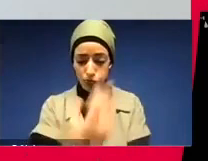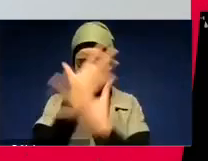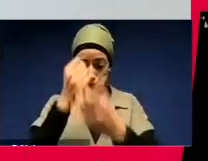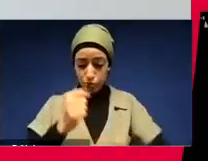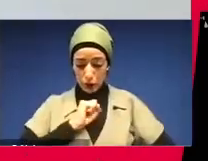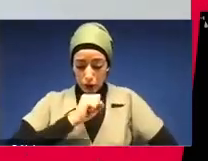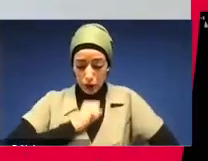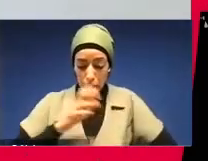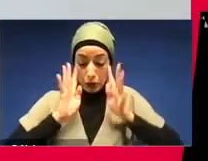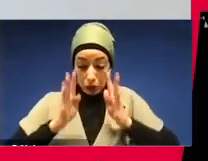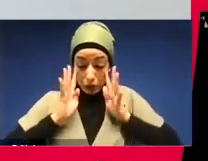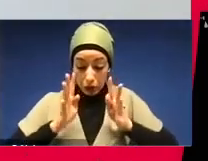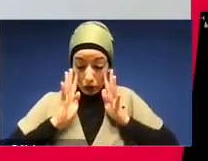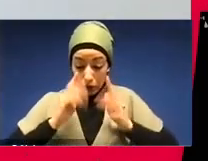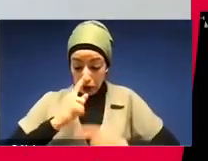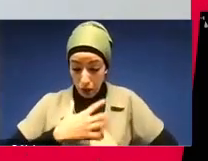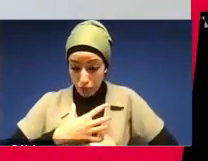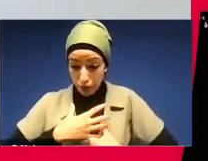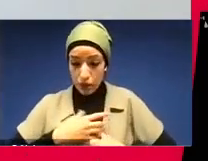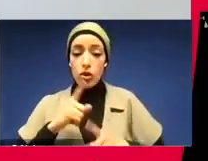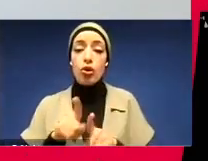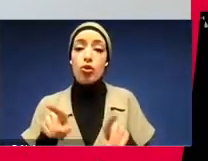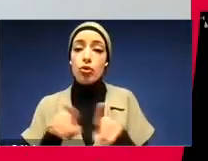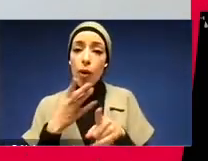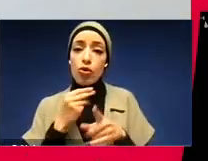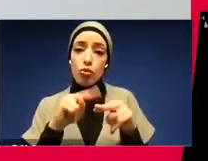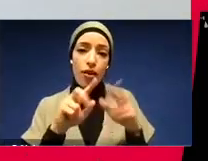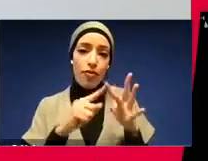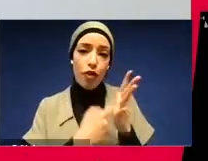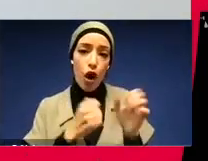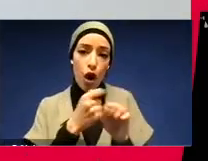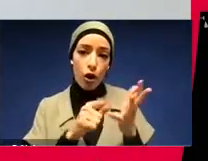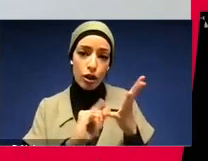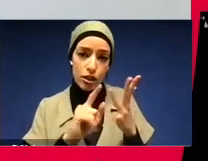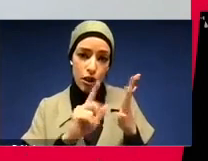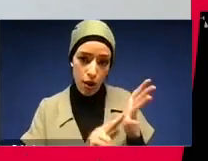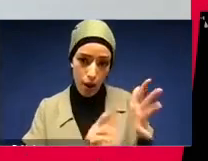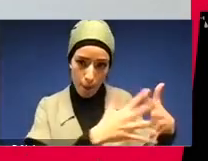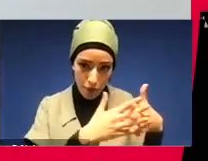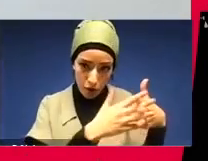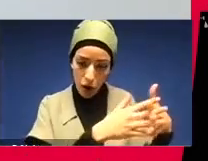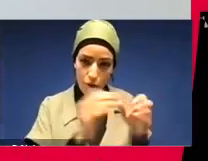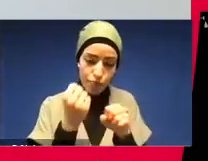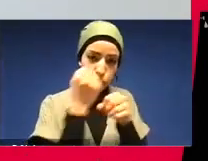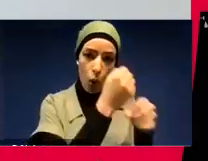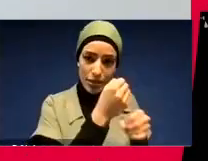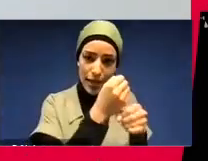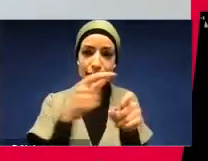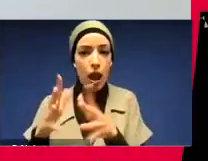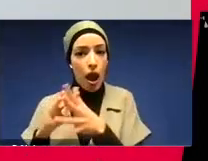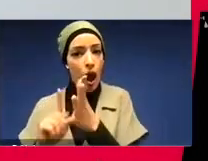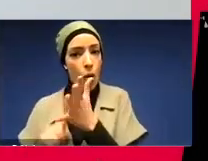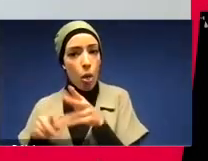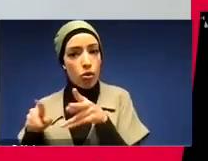Street protests, was the same tear gas that was used here against us. The same company, the same everything. But is that